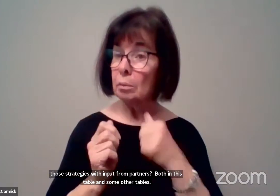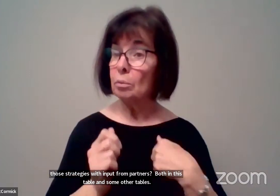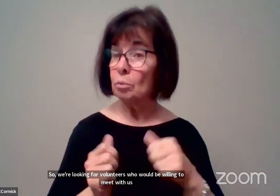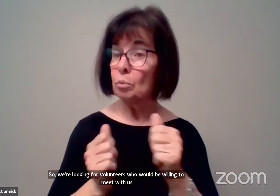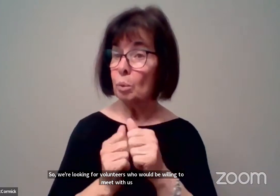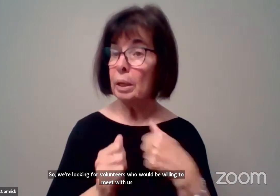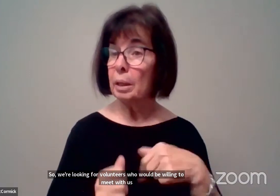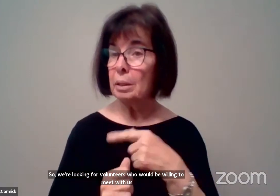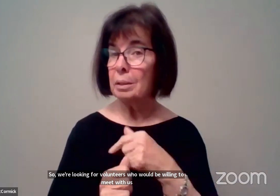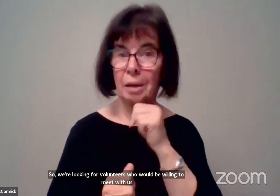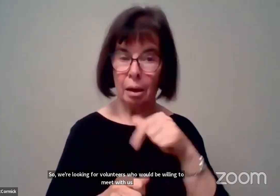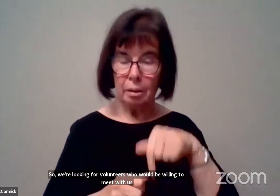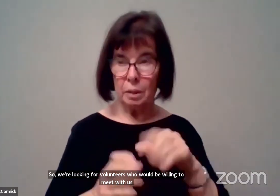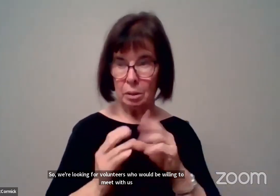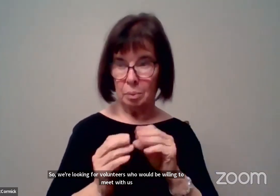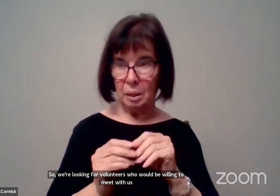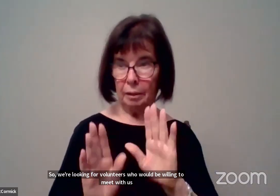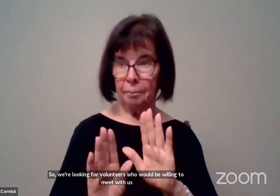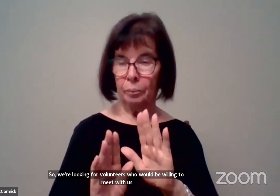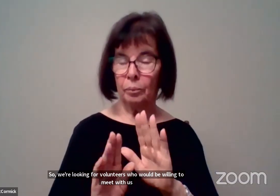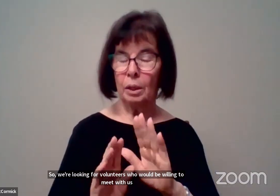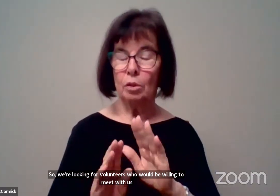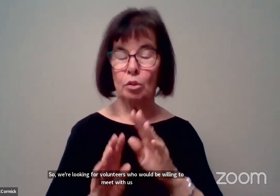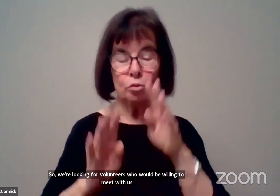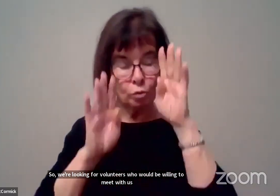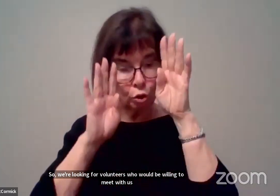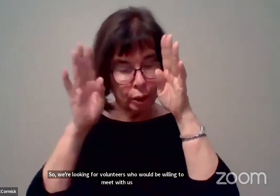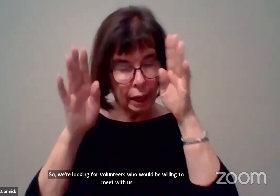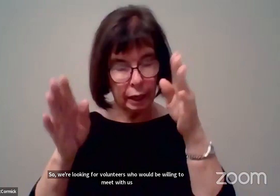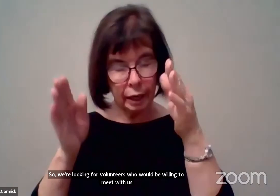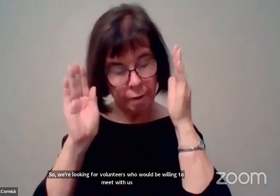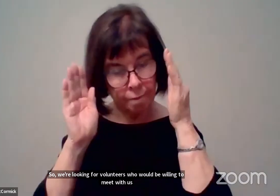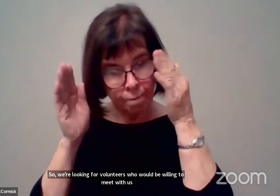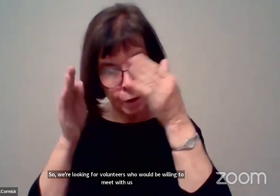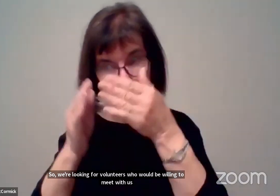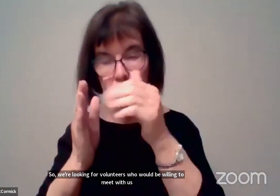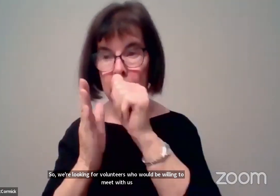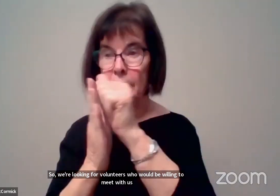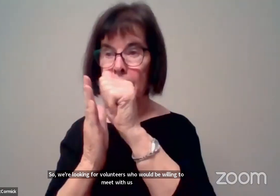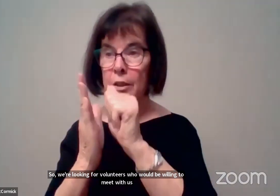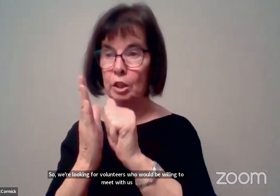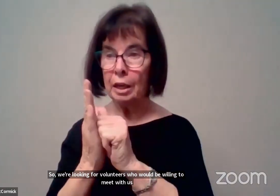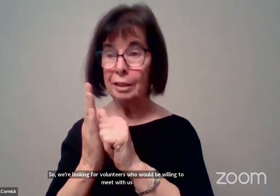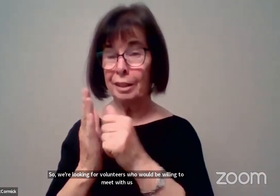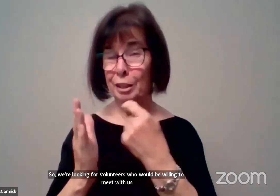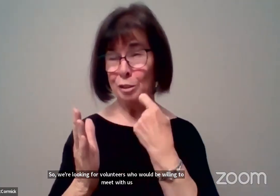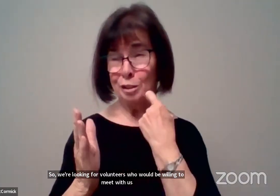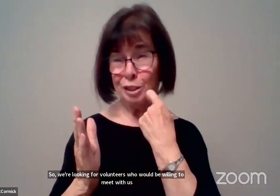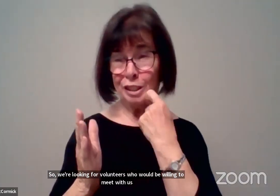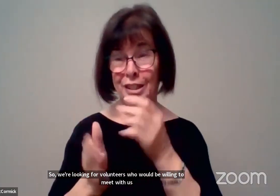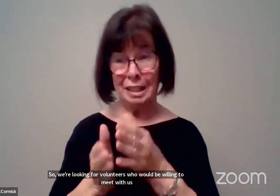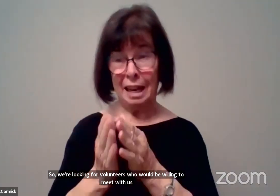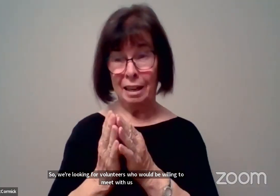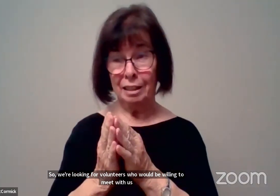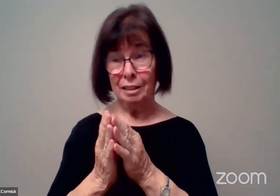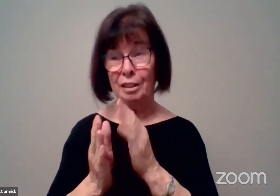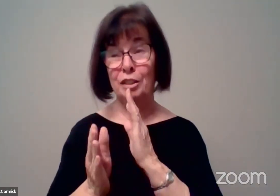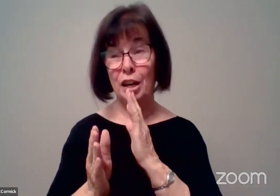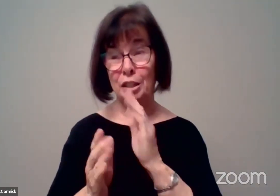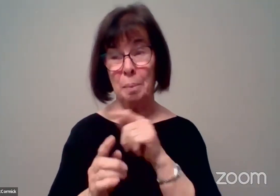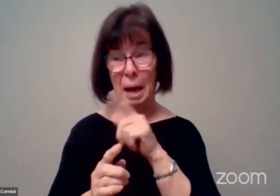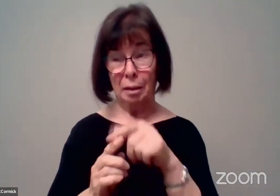to create that focused agenda that you just spoke about, Dr.